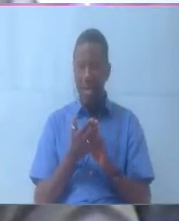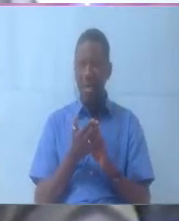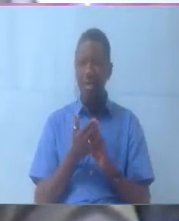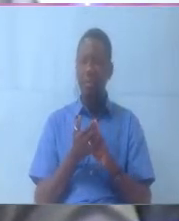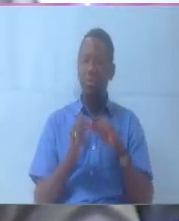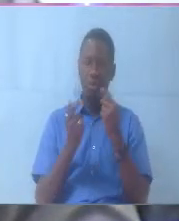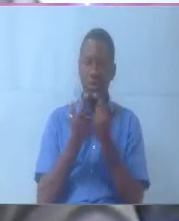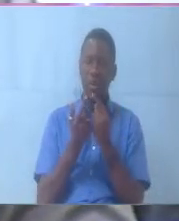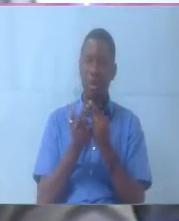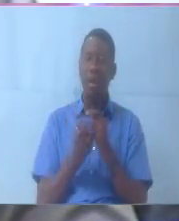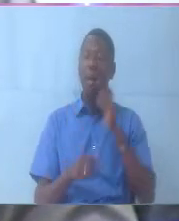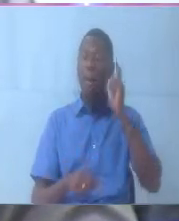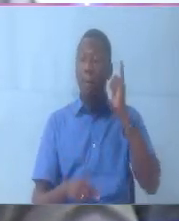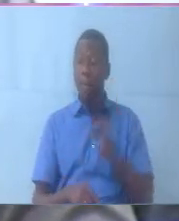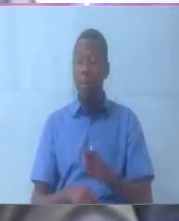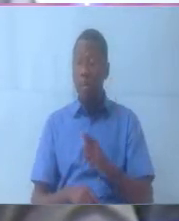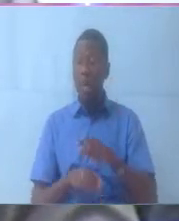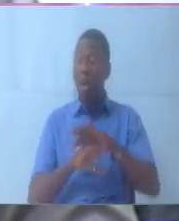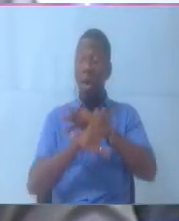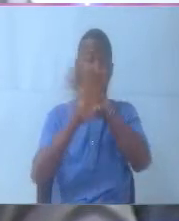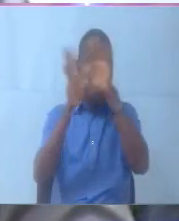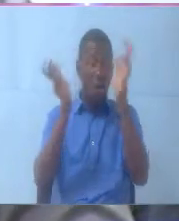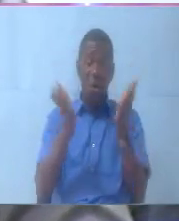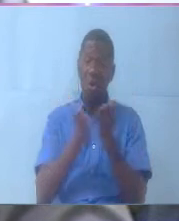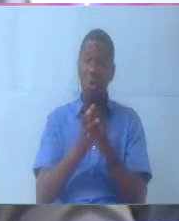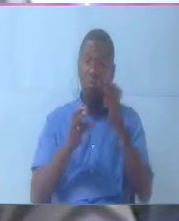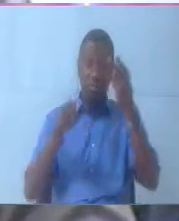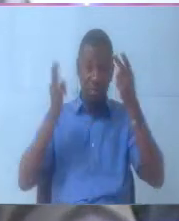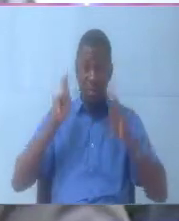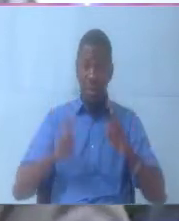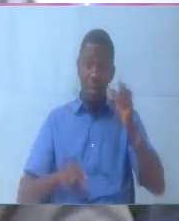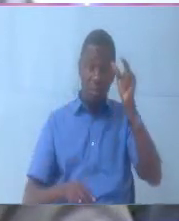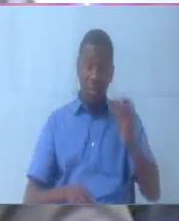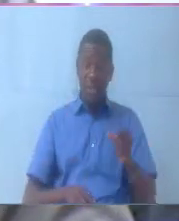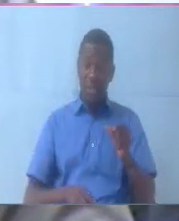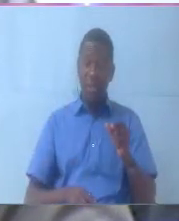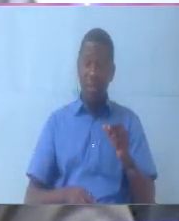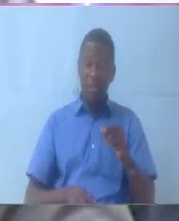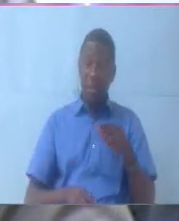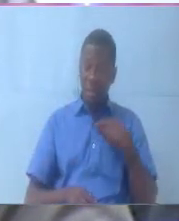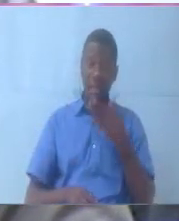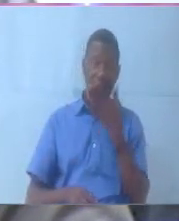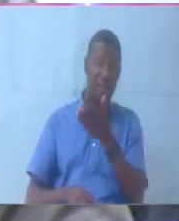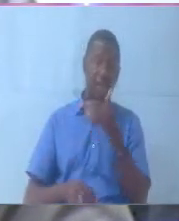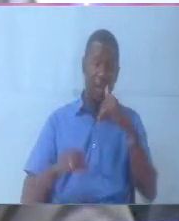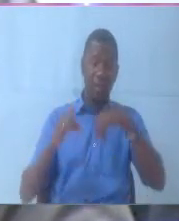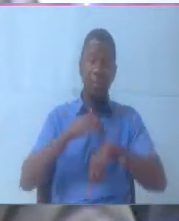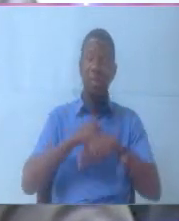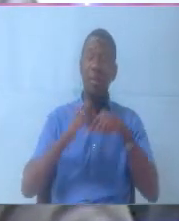make so every magistrate who was present at that meeting sign it. So